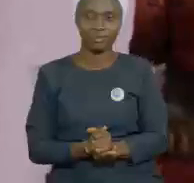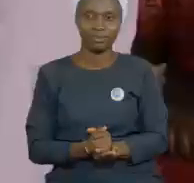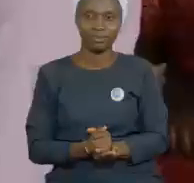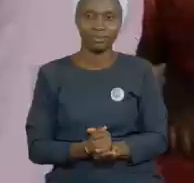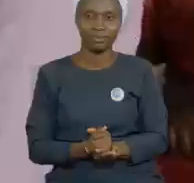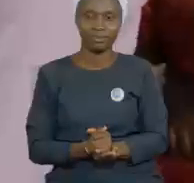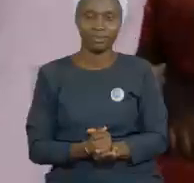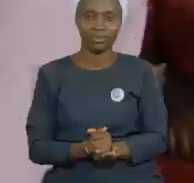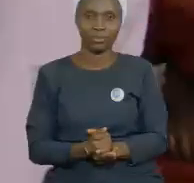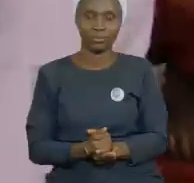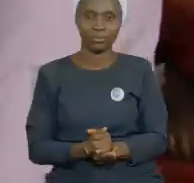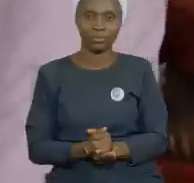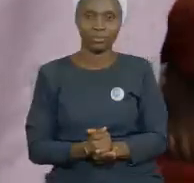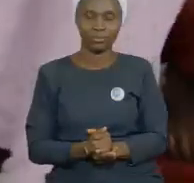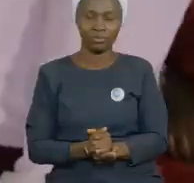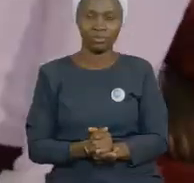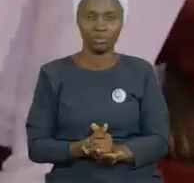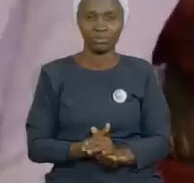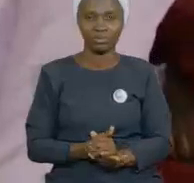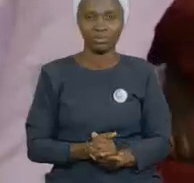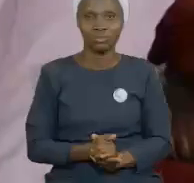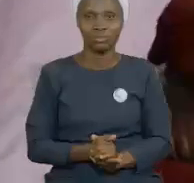Conseiller, s'il vous plaît, dépêchez-vous.